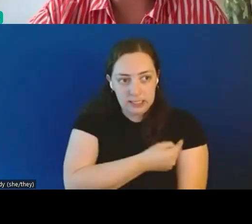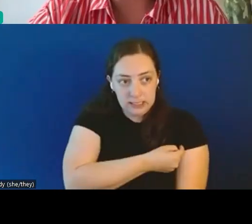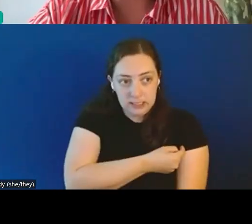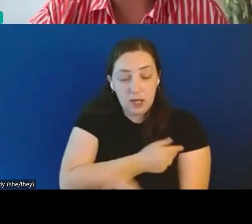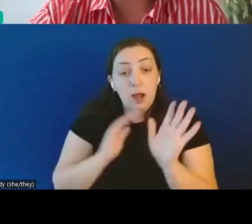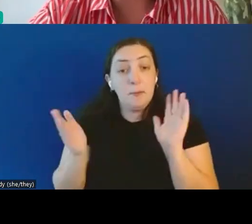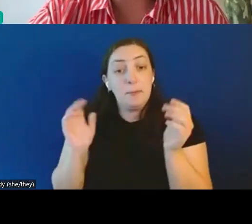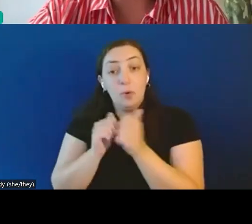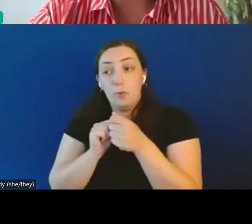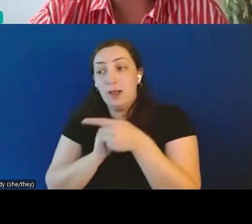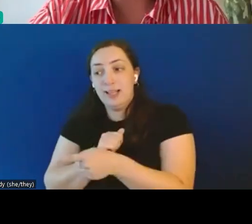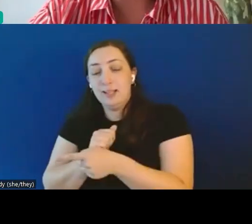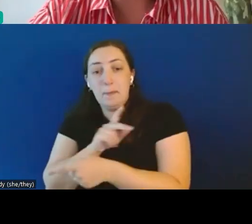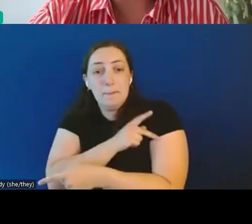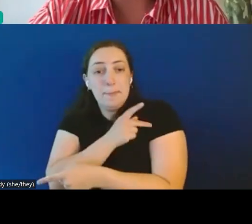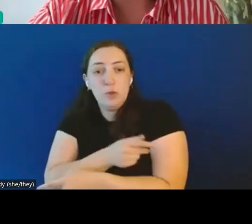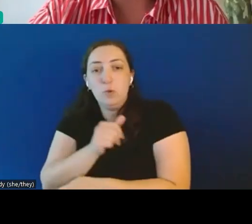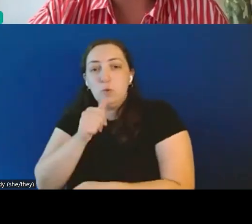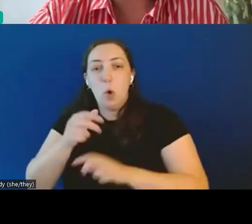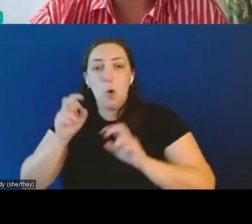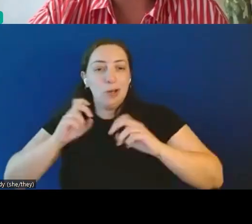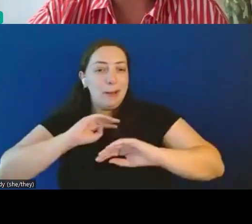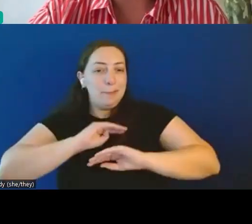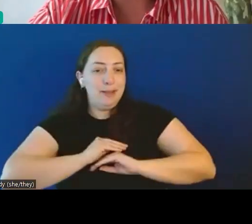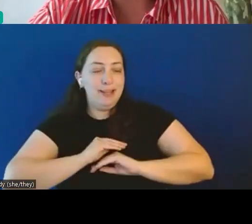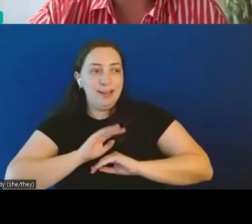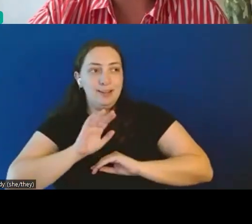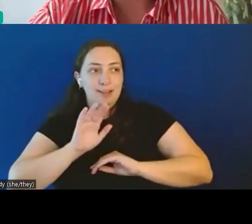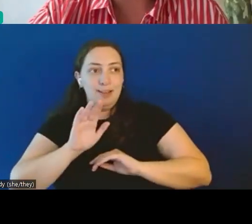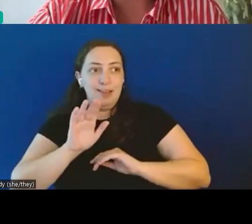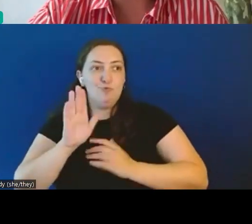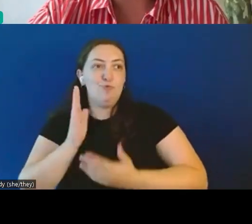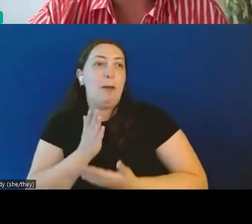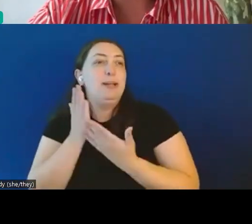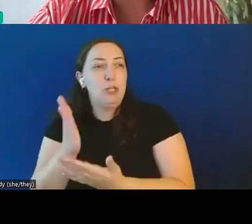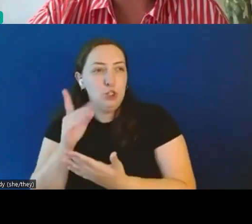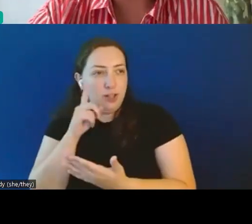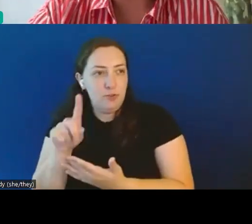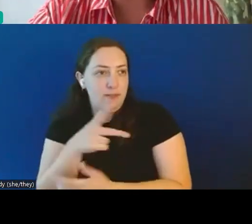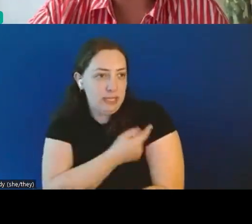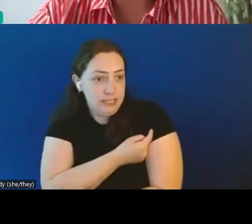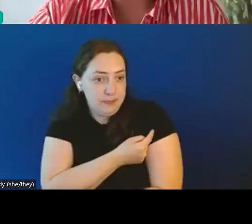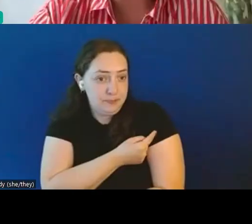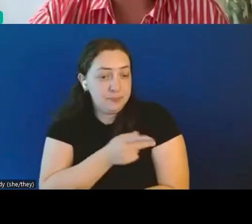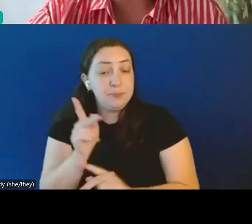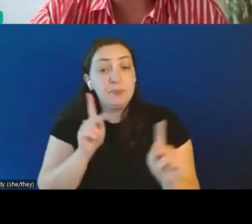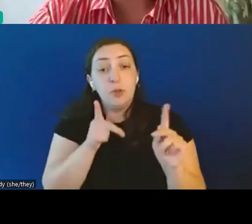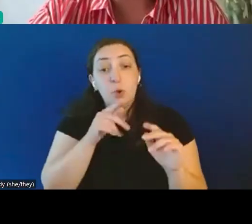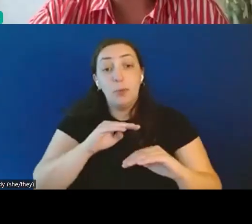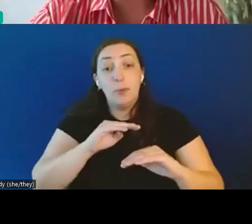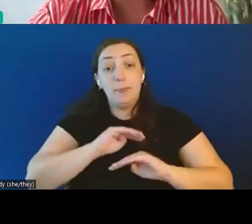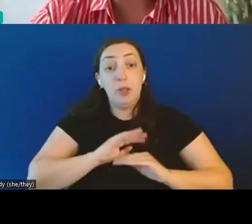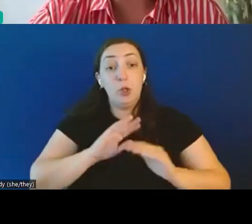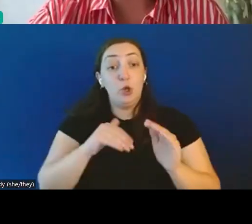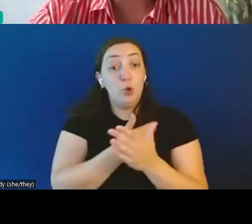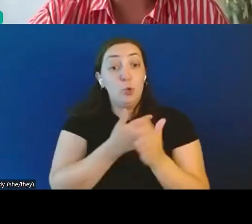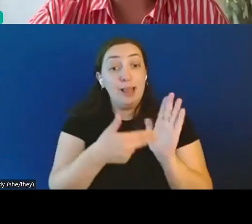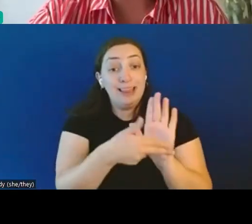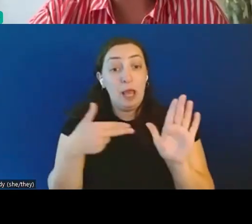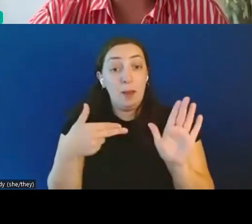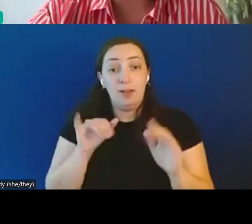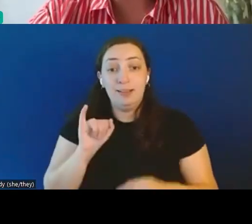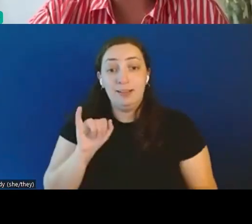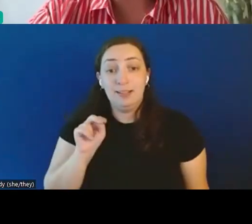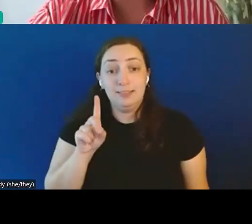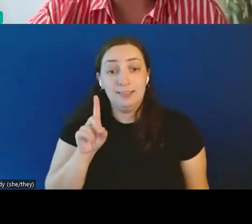versus patients who do not meet the on-label indications. So people who meet the new label indications, it's